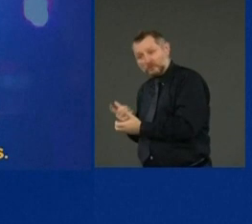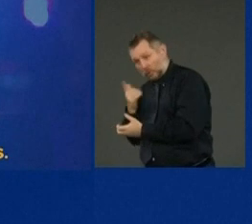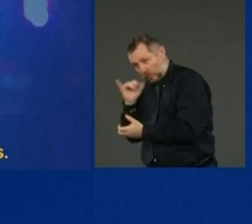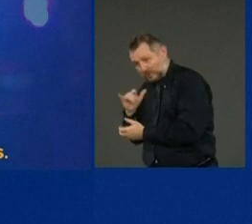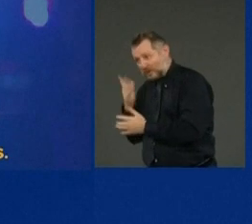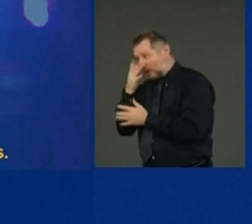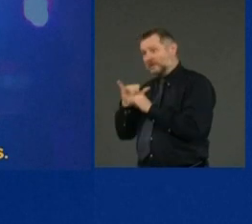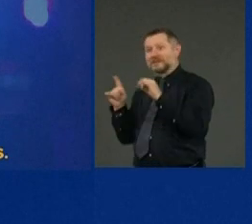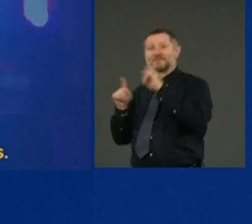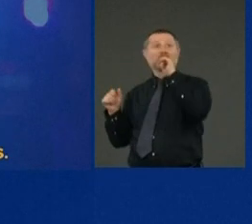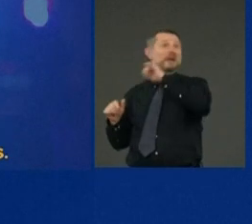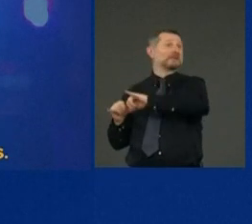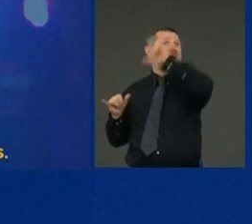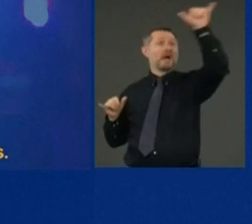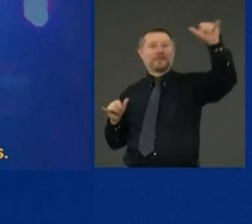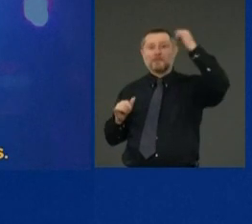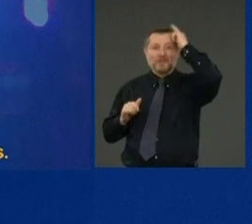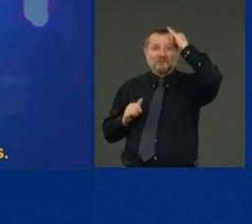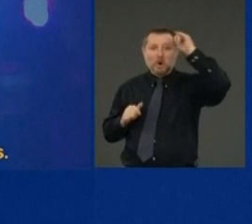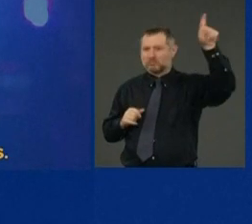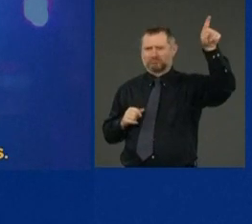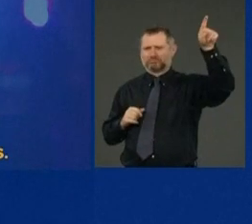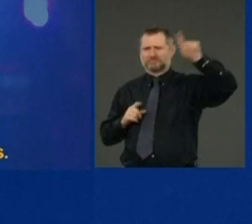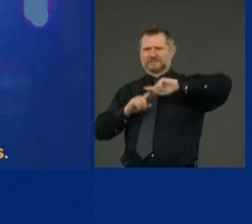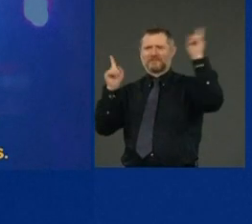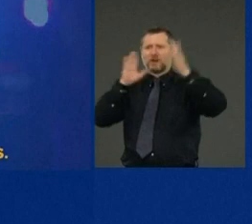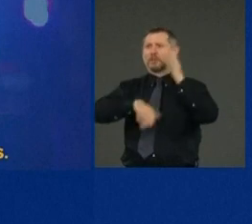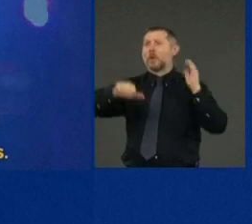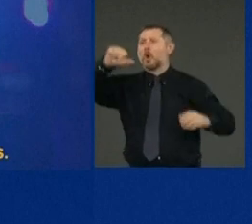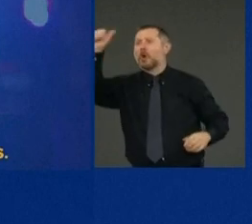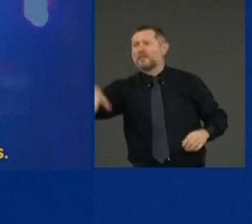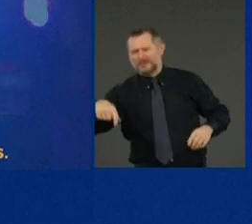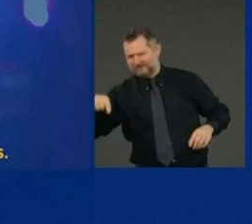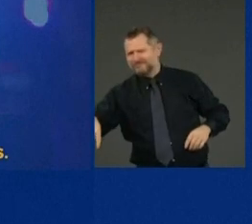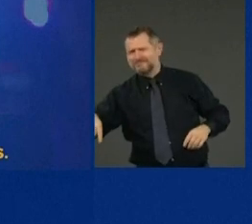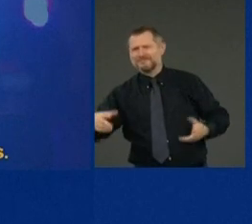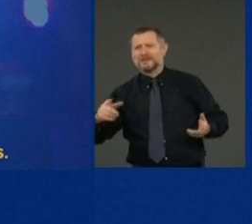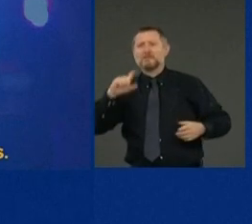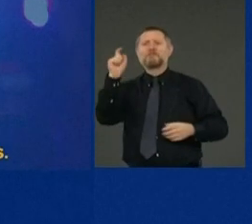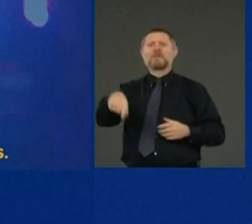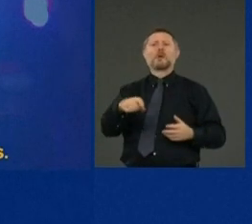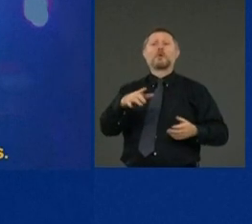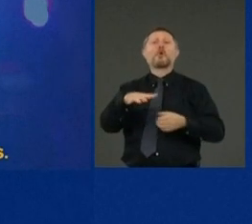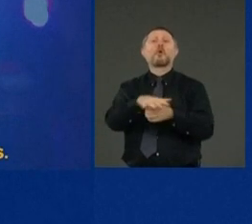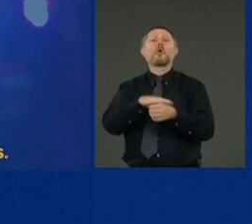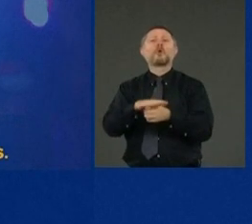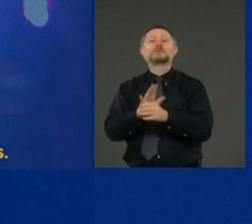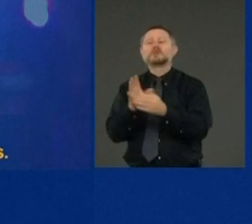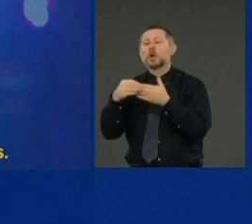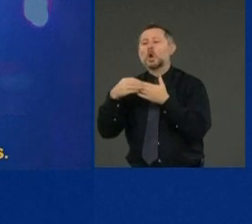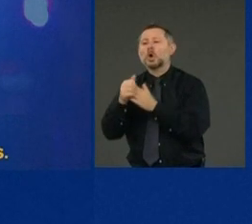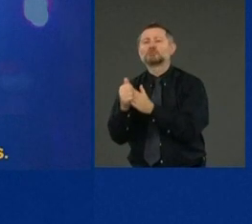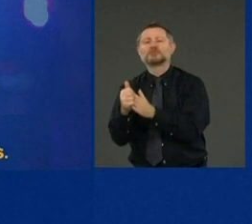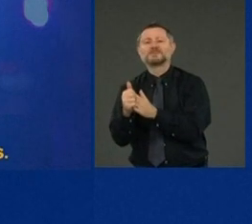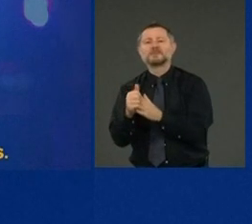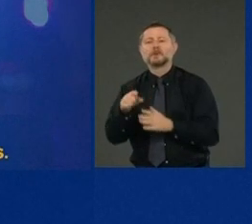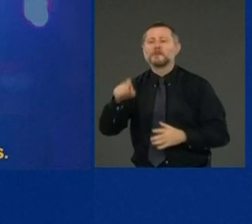wants, and that's the way it should be. But we need leadership on the local level to stand